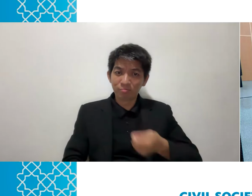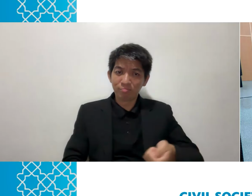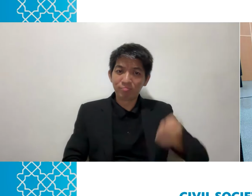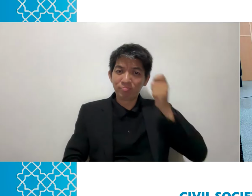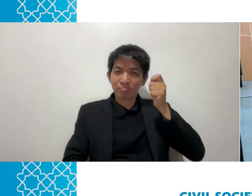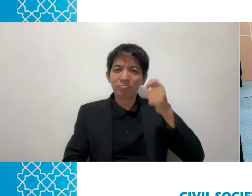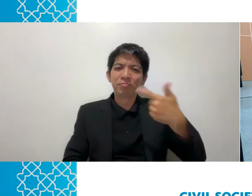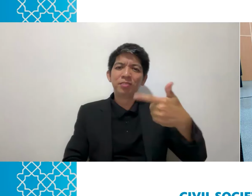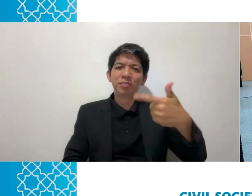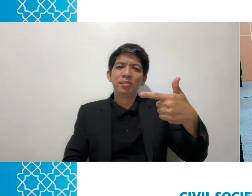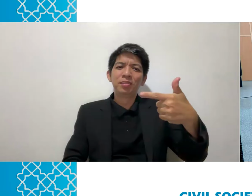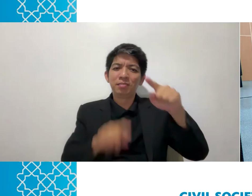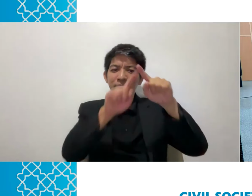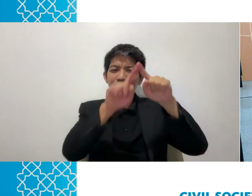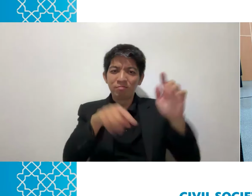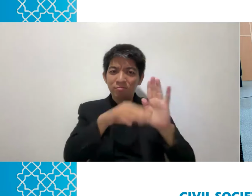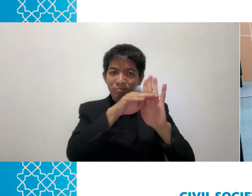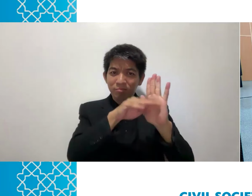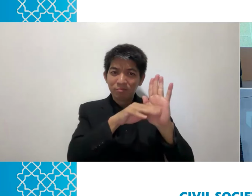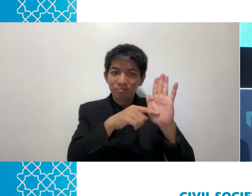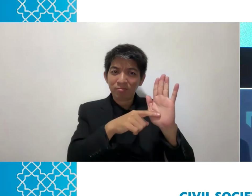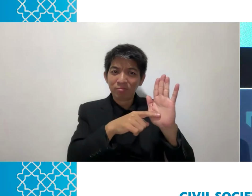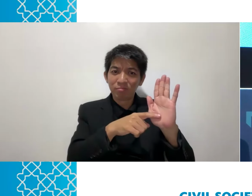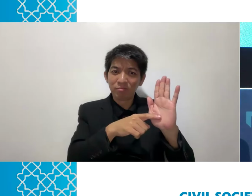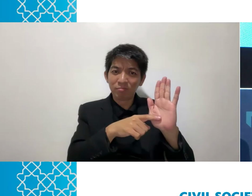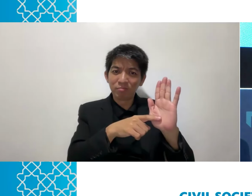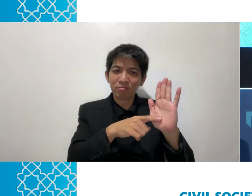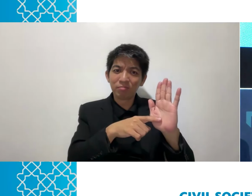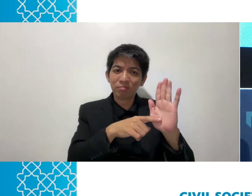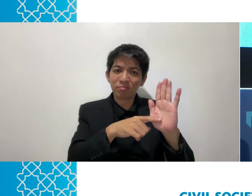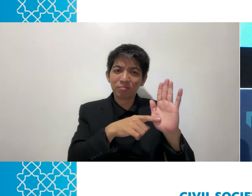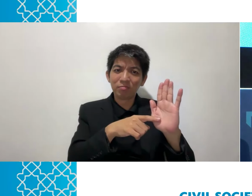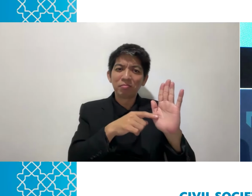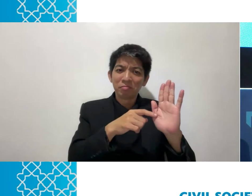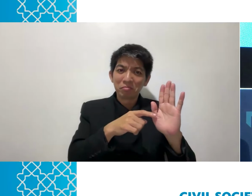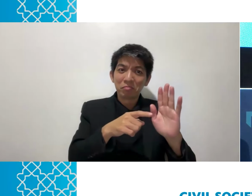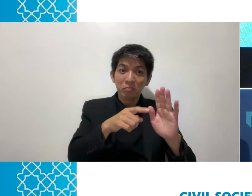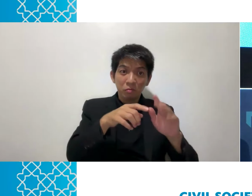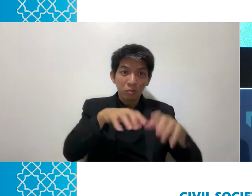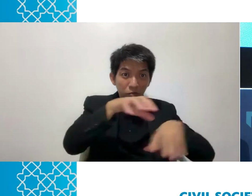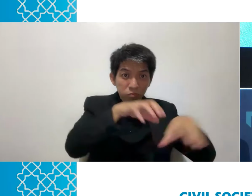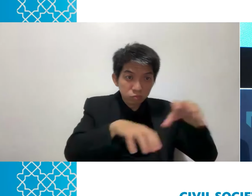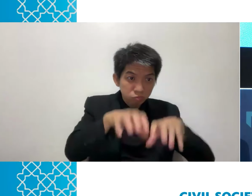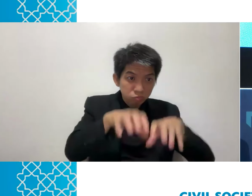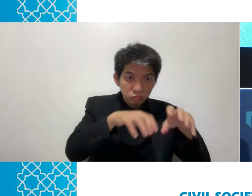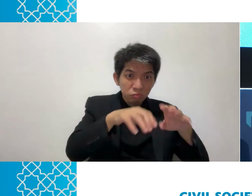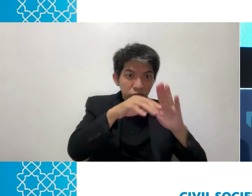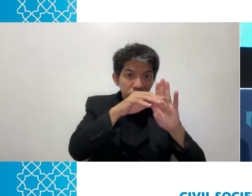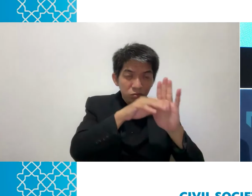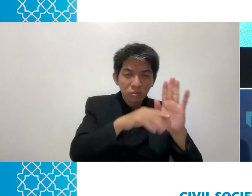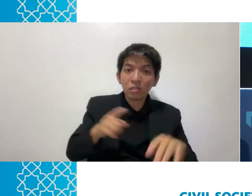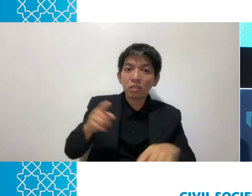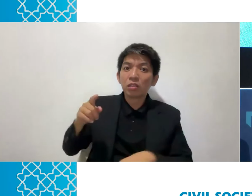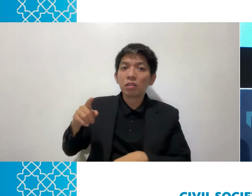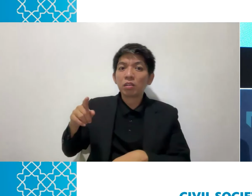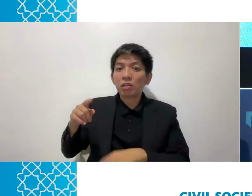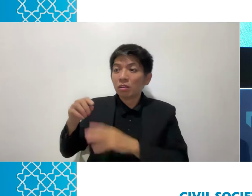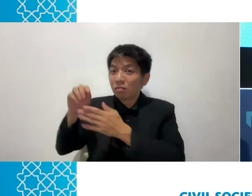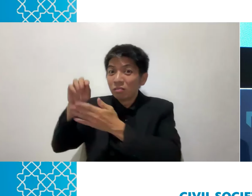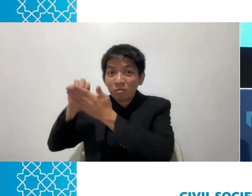of execution. Because in India, we do have right kind of statements to work for the